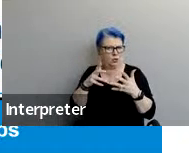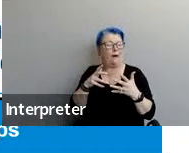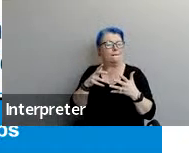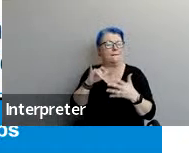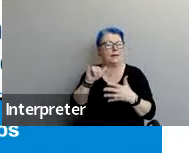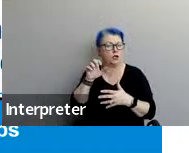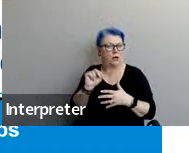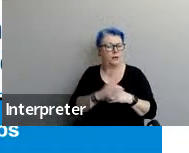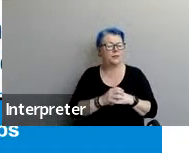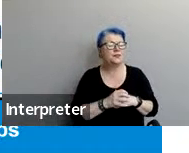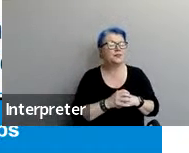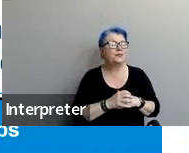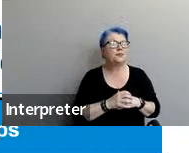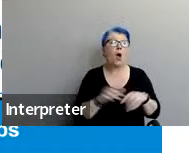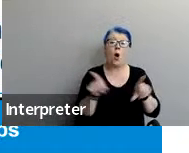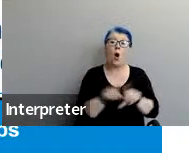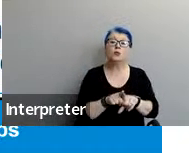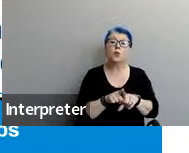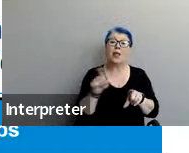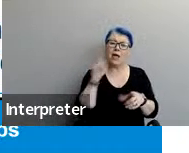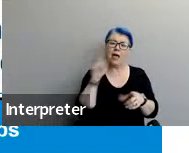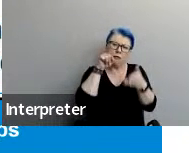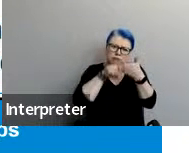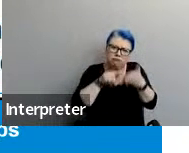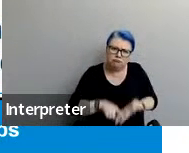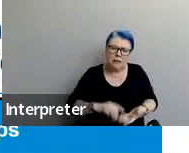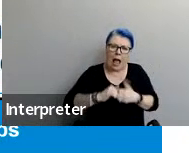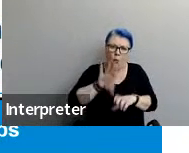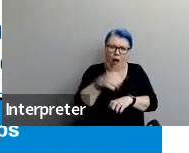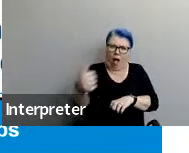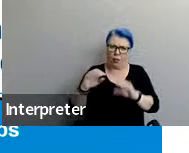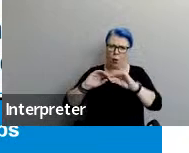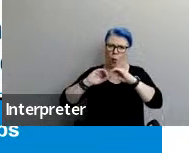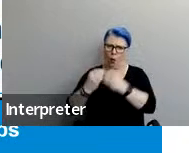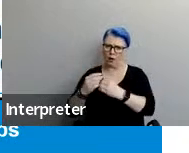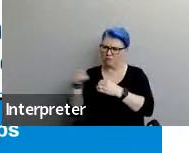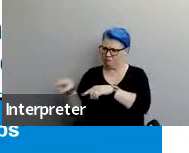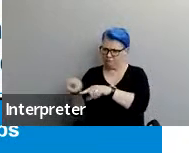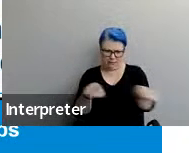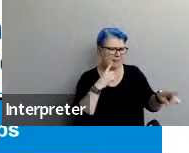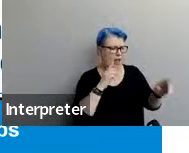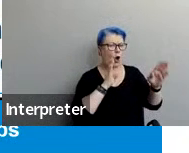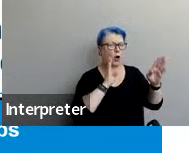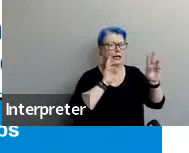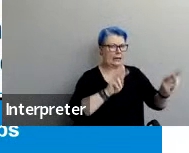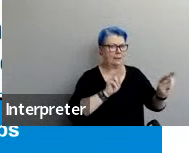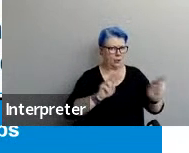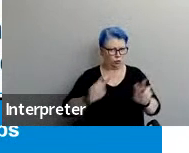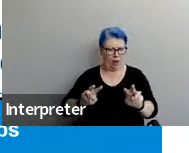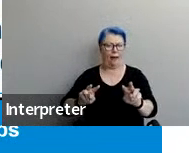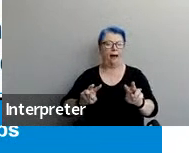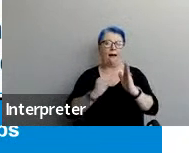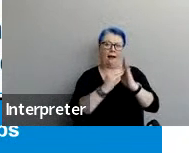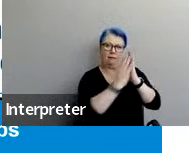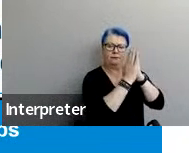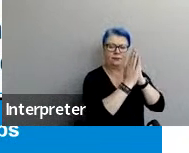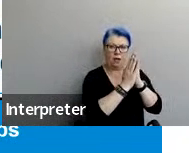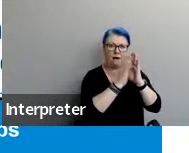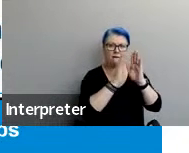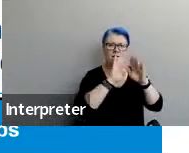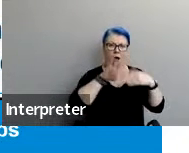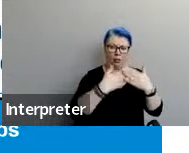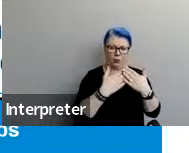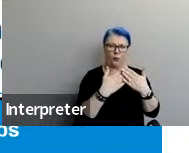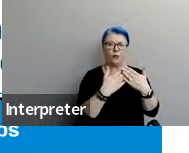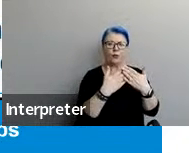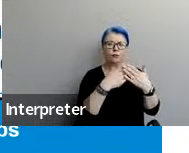on that. And then they're also researching how other organizations are keeping track of different partnerships, so we can ensure we